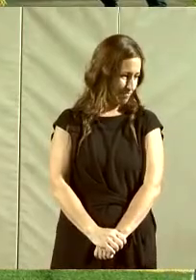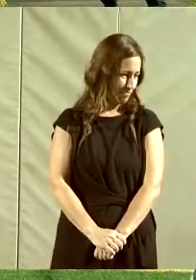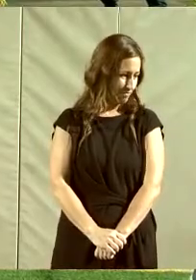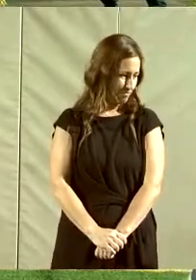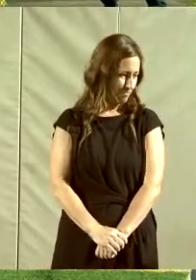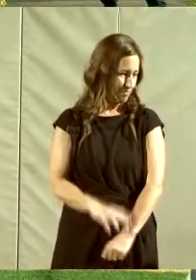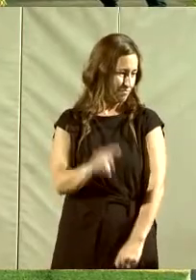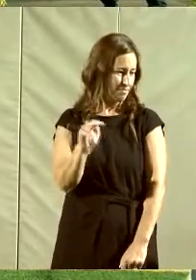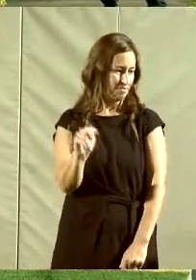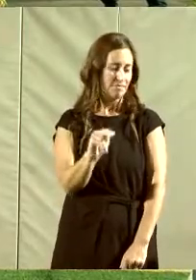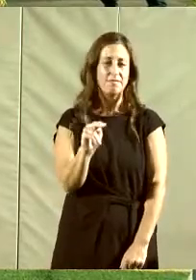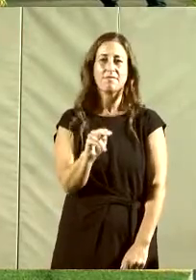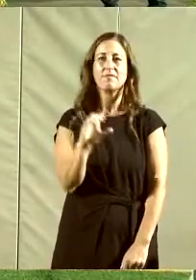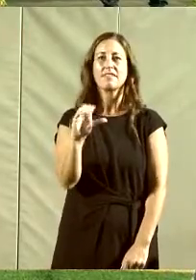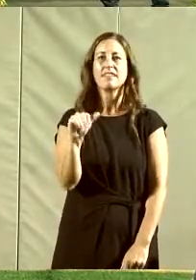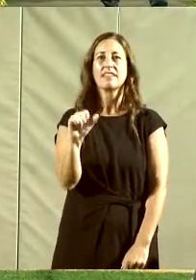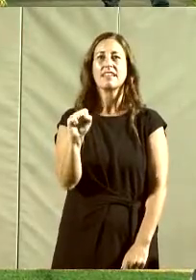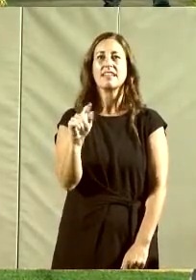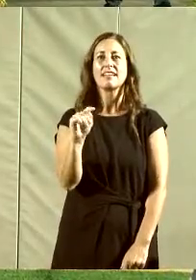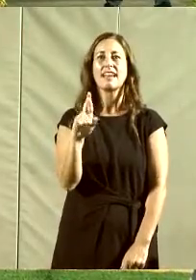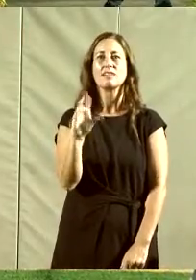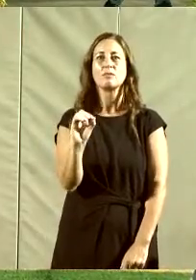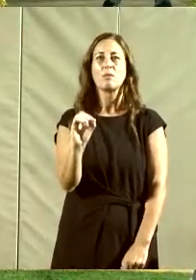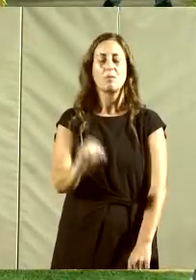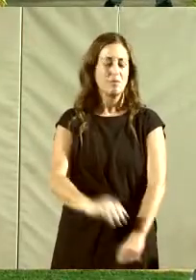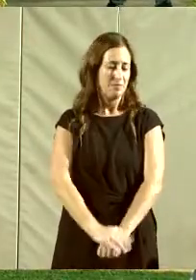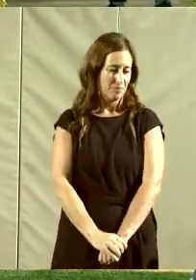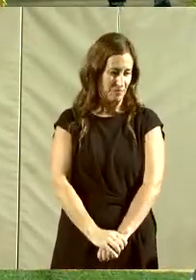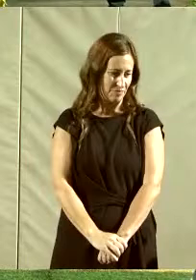Nevea Jasleen Castro.